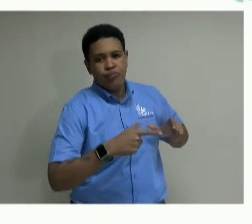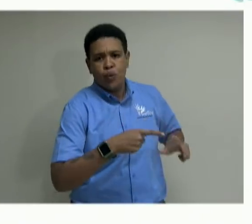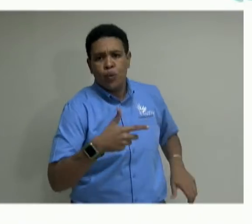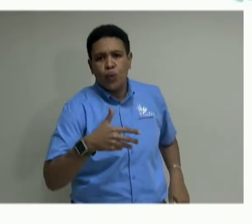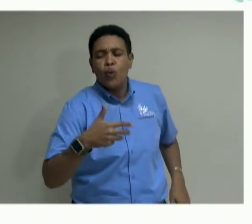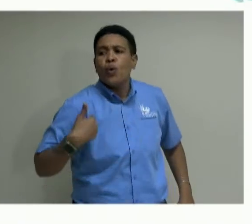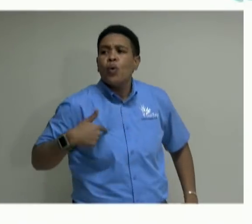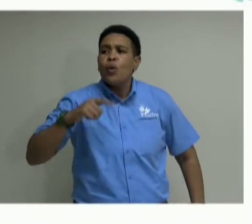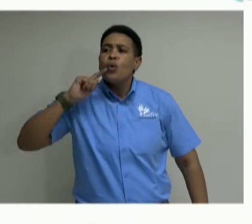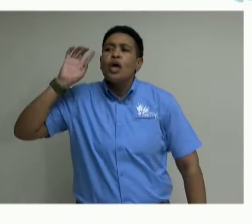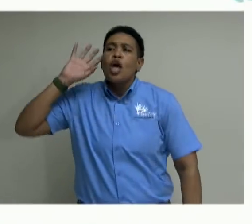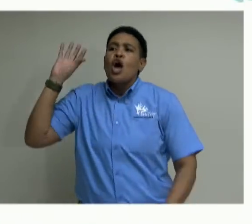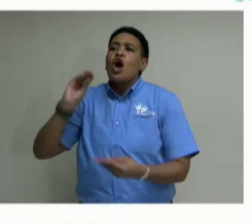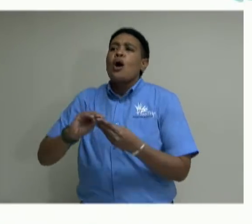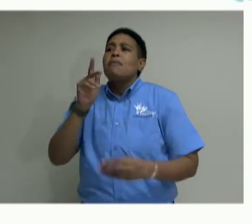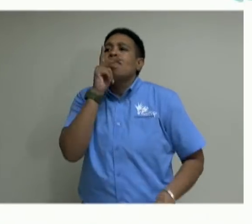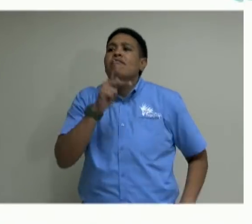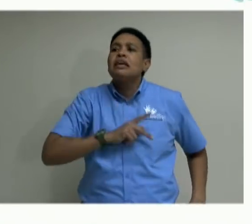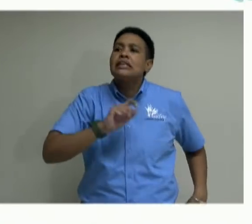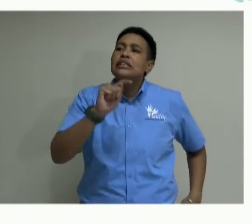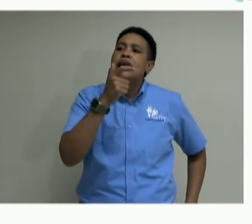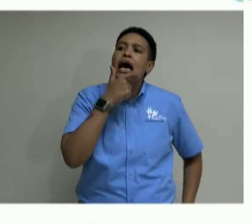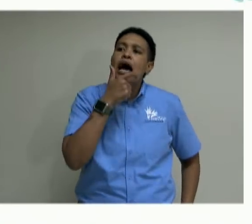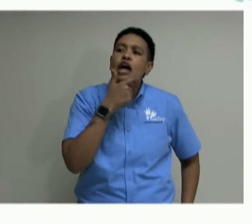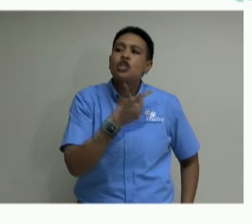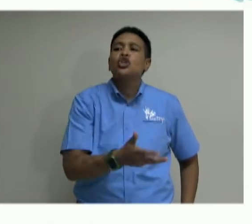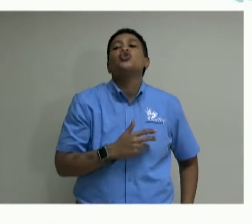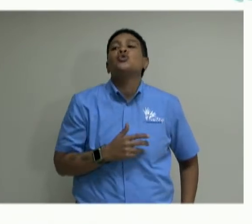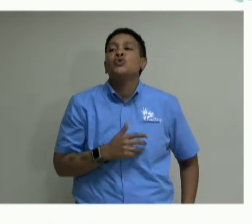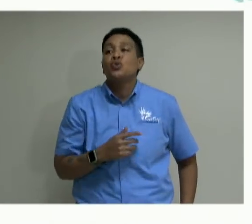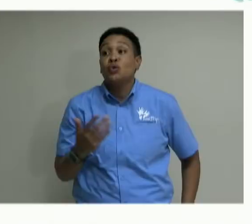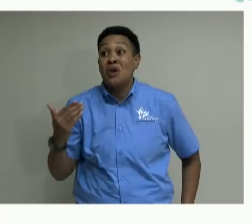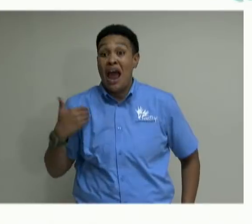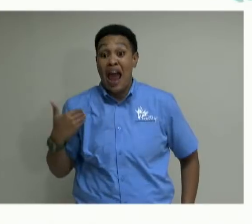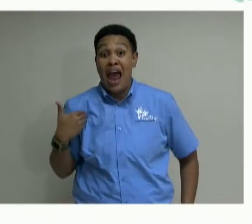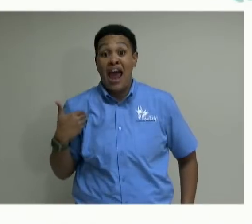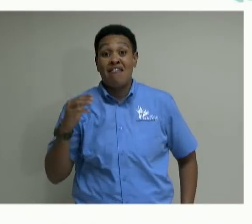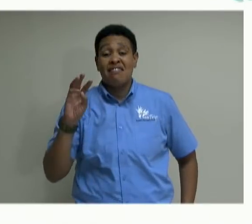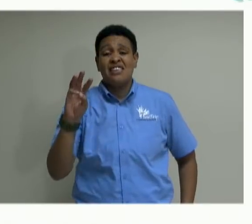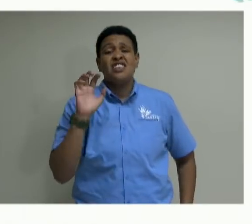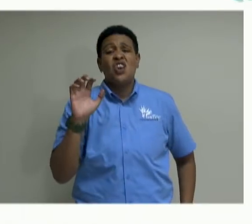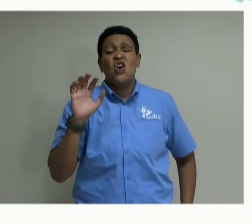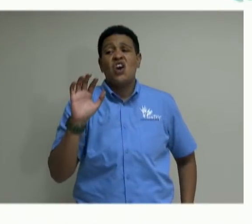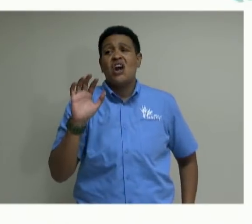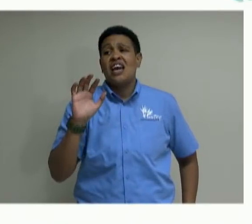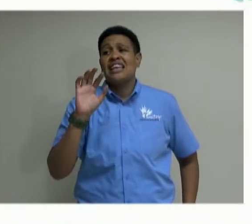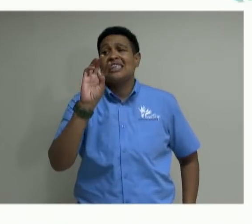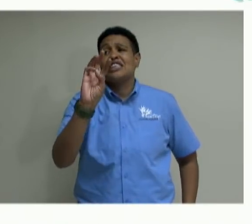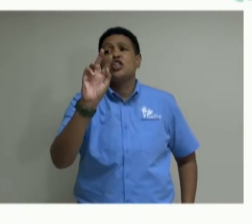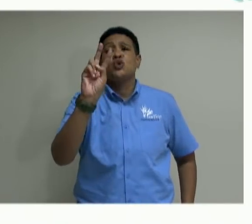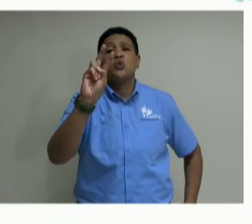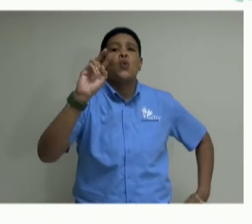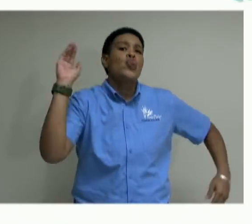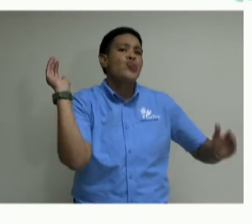are comprised of Kingston and St. Andrew, which has over